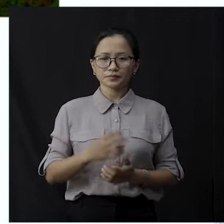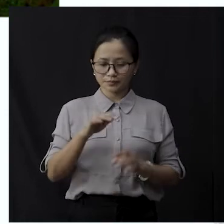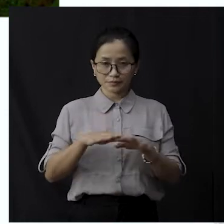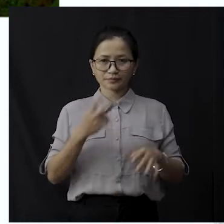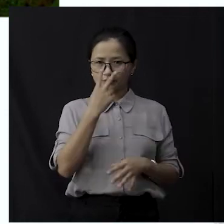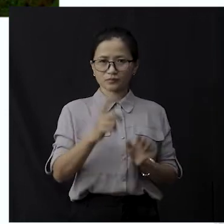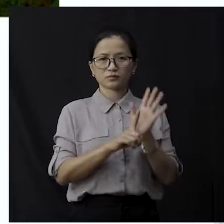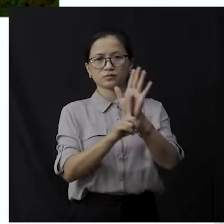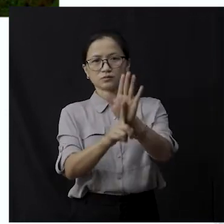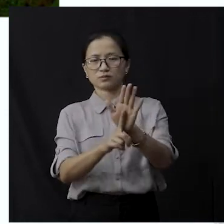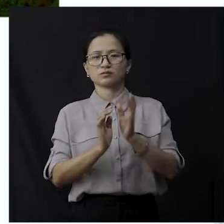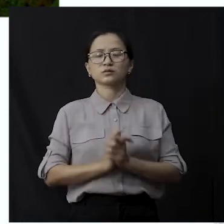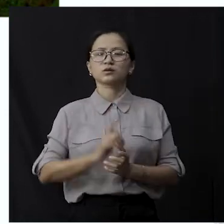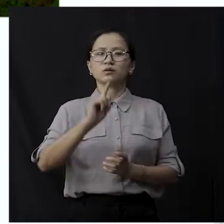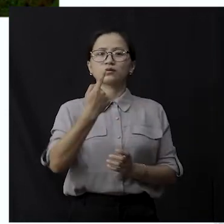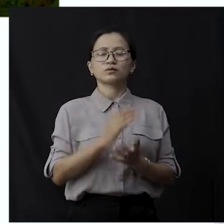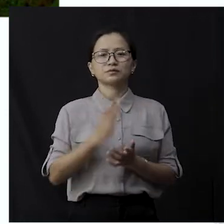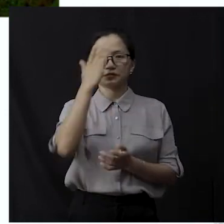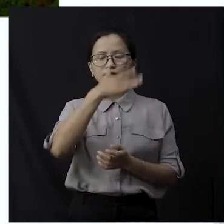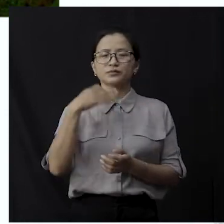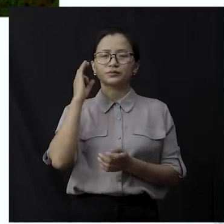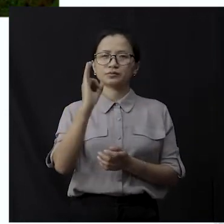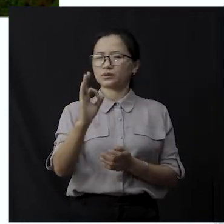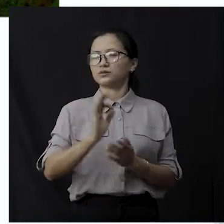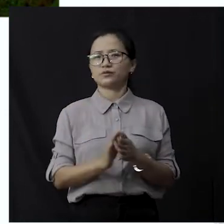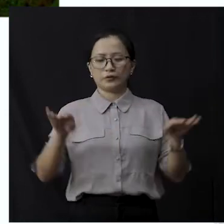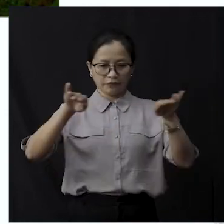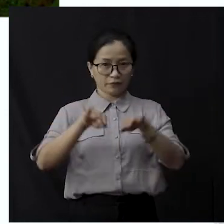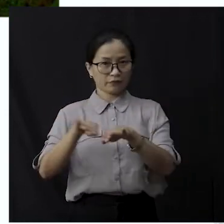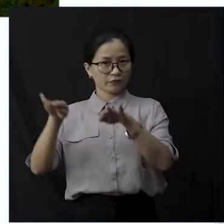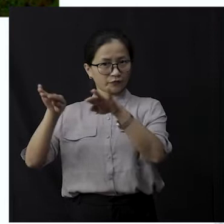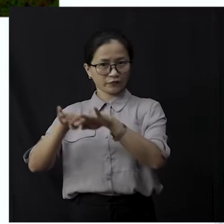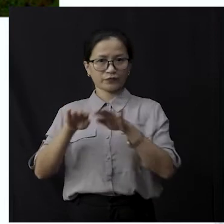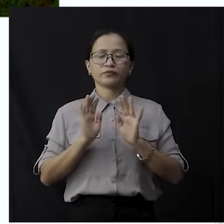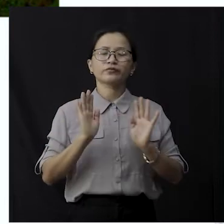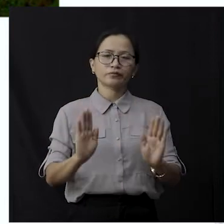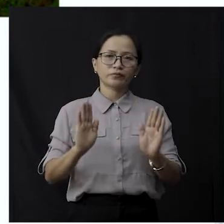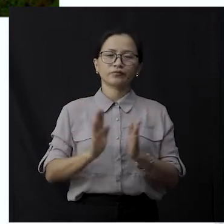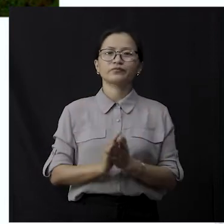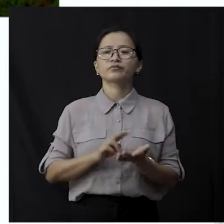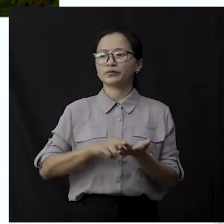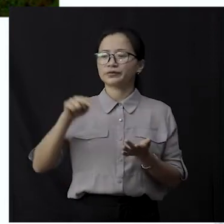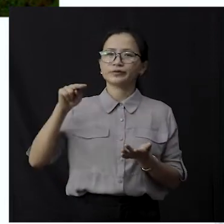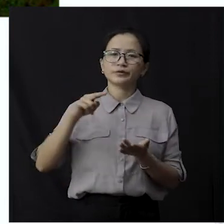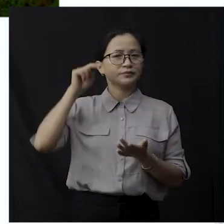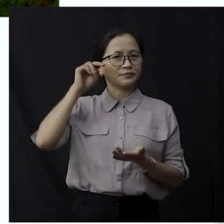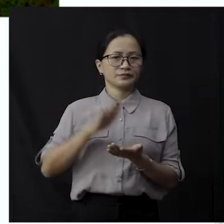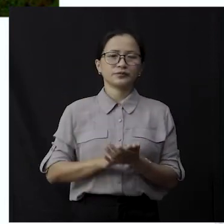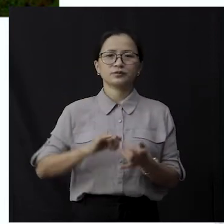show you one of the beautiful valley, okay? That we have in our state,